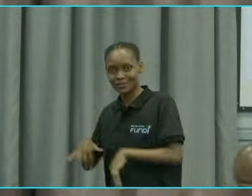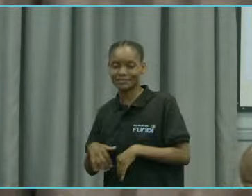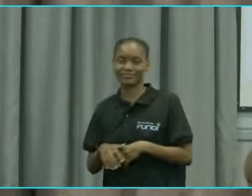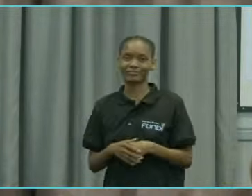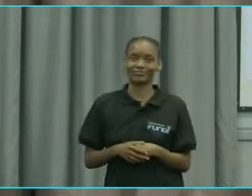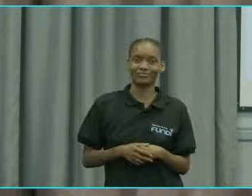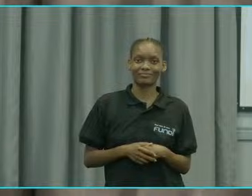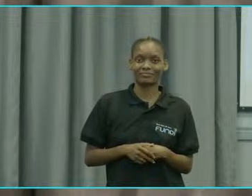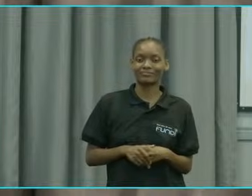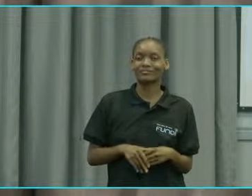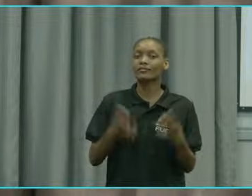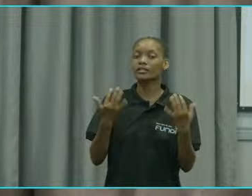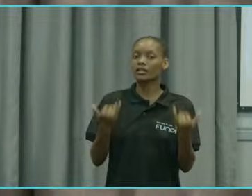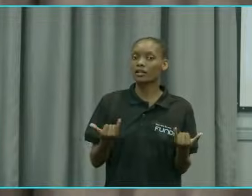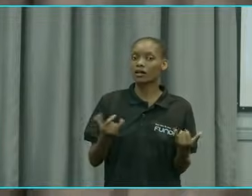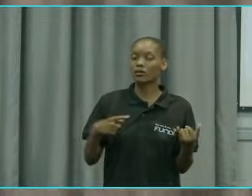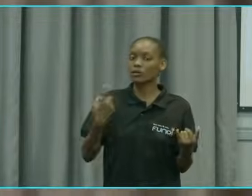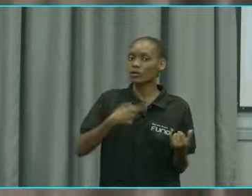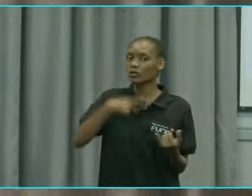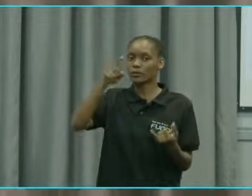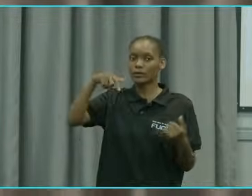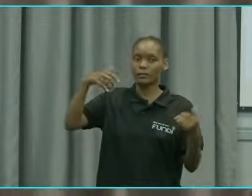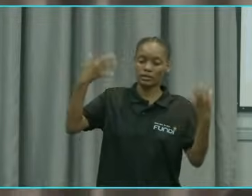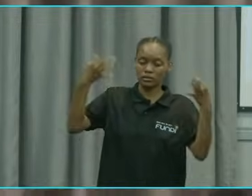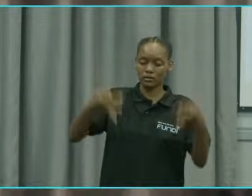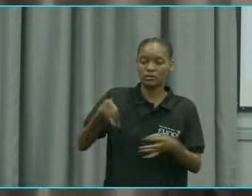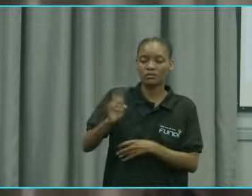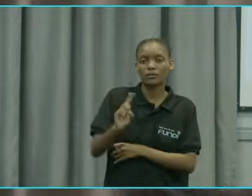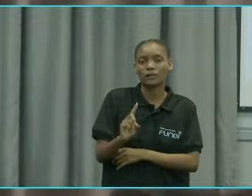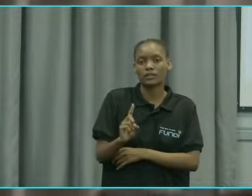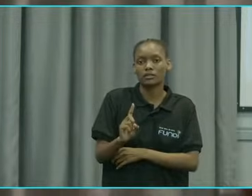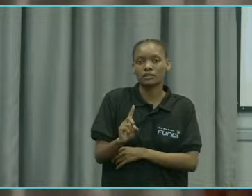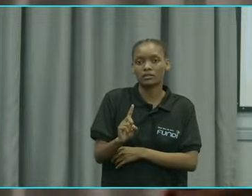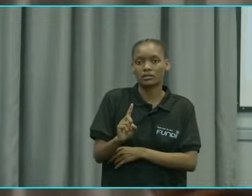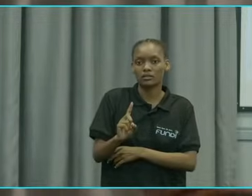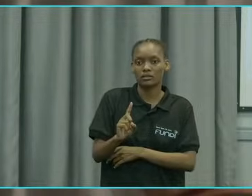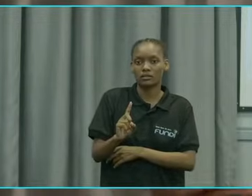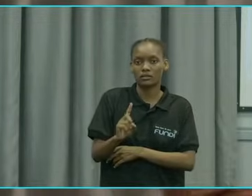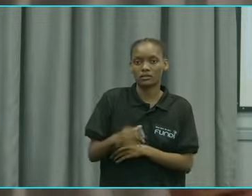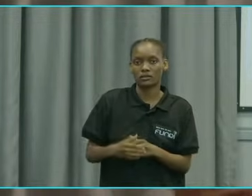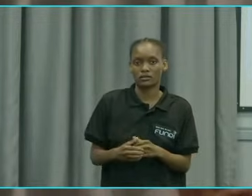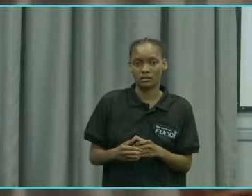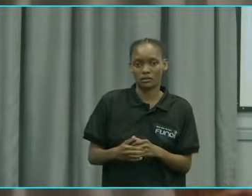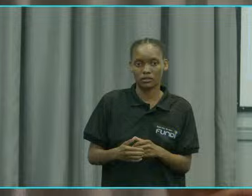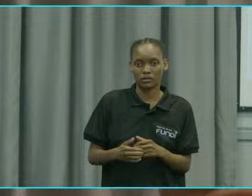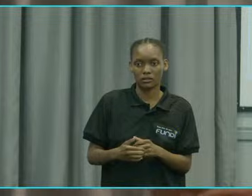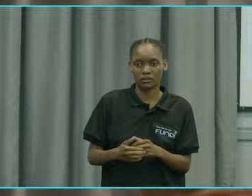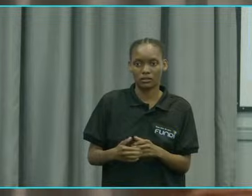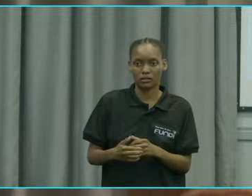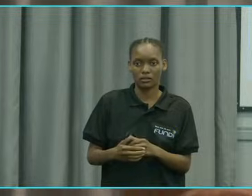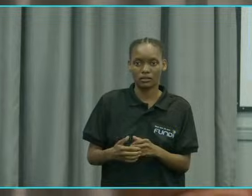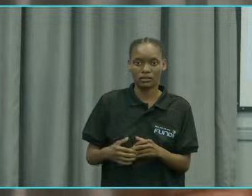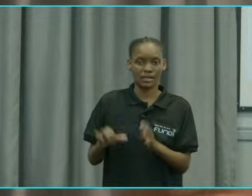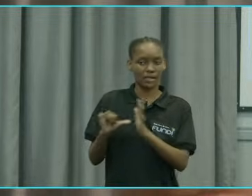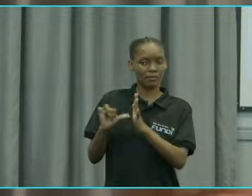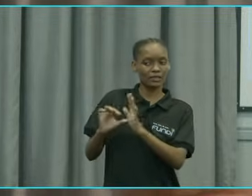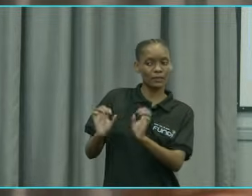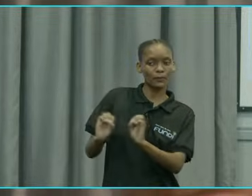The question that we must then determine is, or the issue that we must determine is, which ones are not